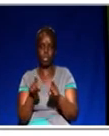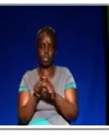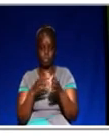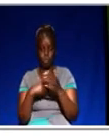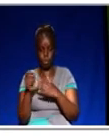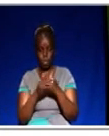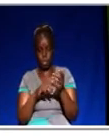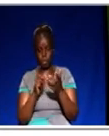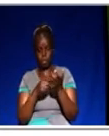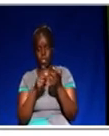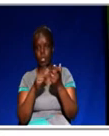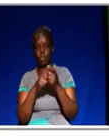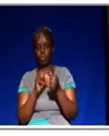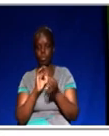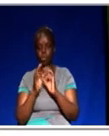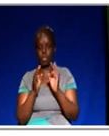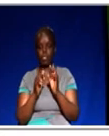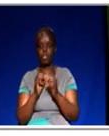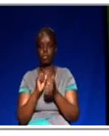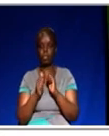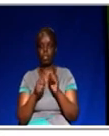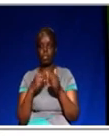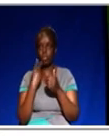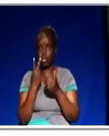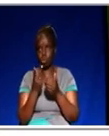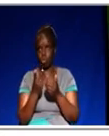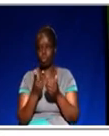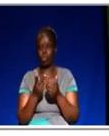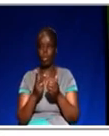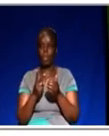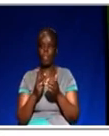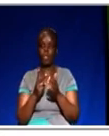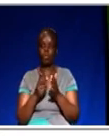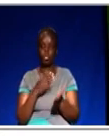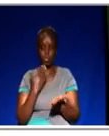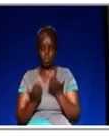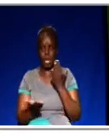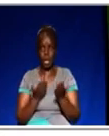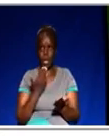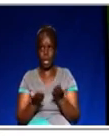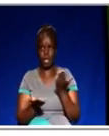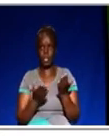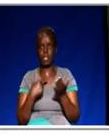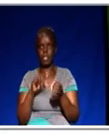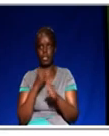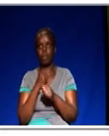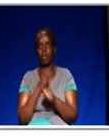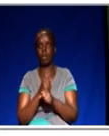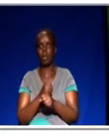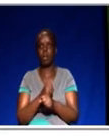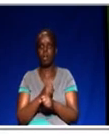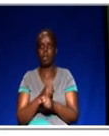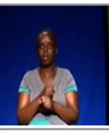calculation, which of the two students appears to be more balanced in their performance?